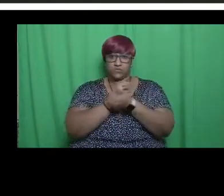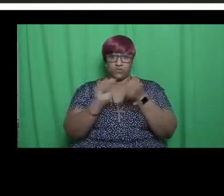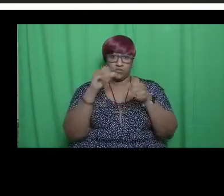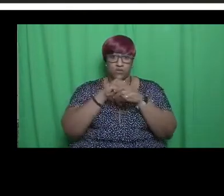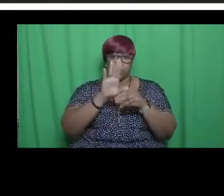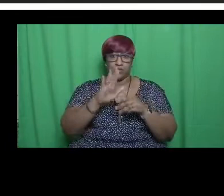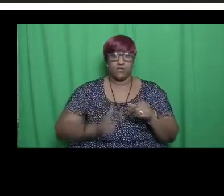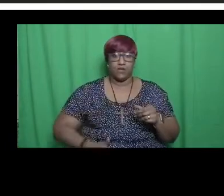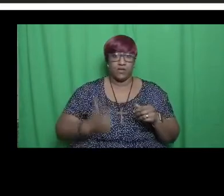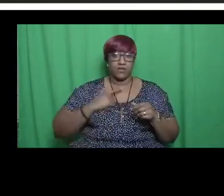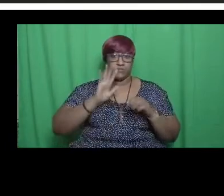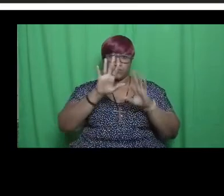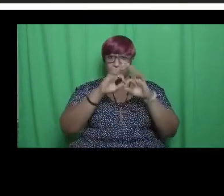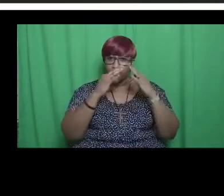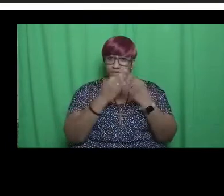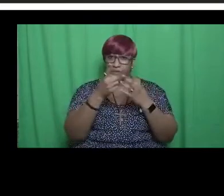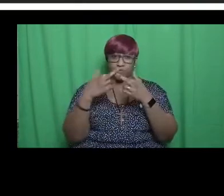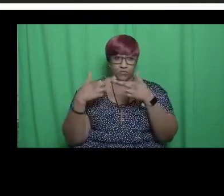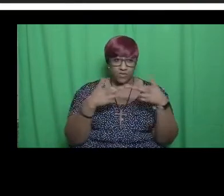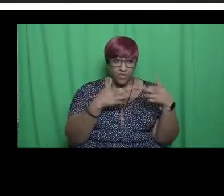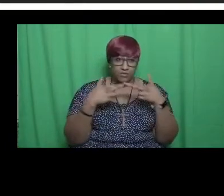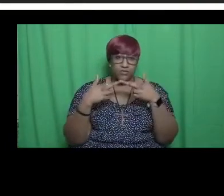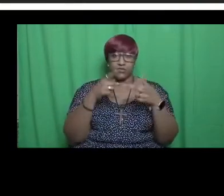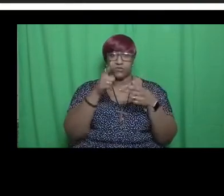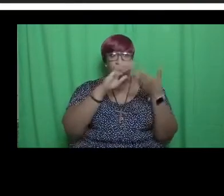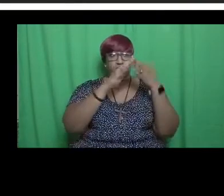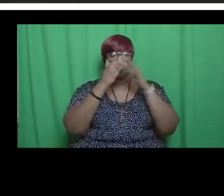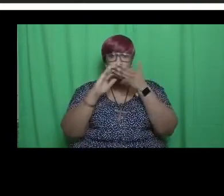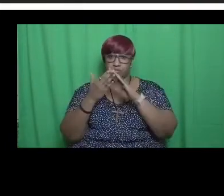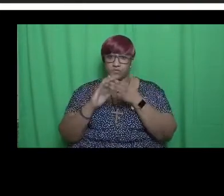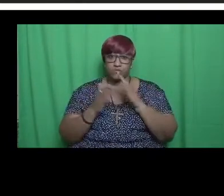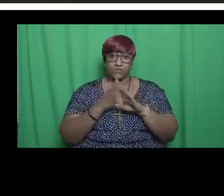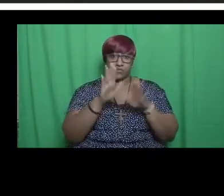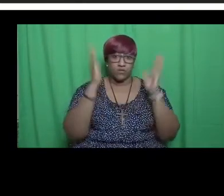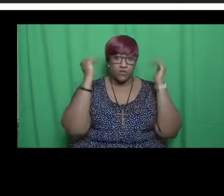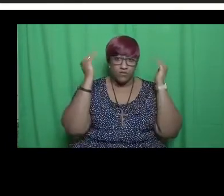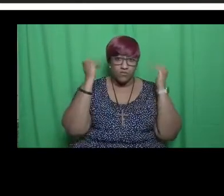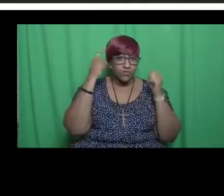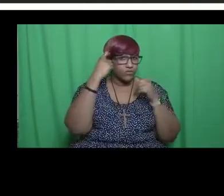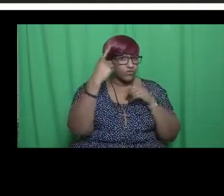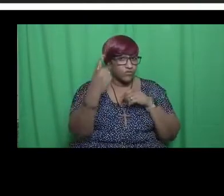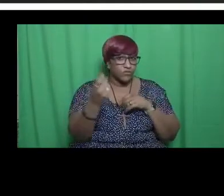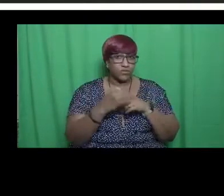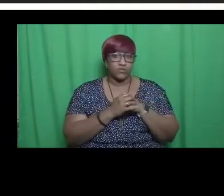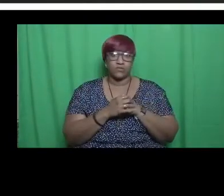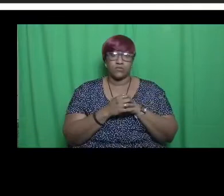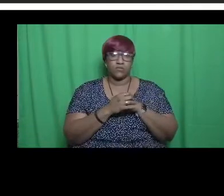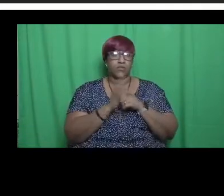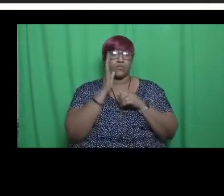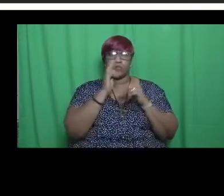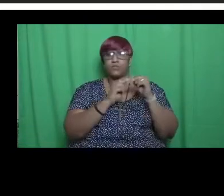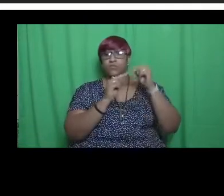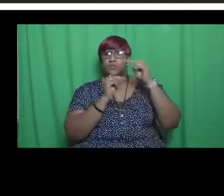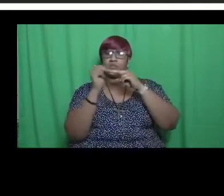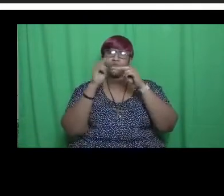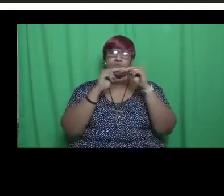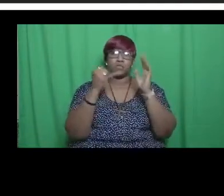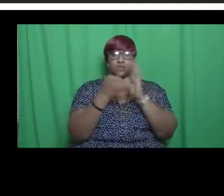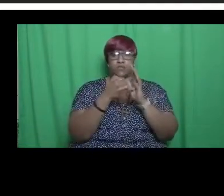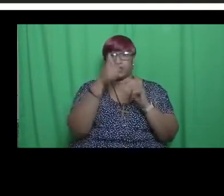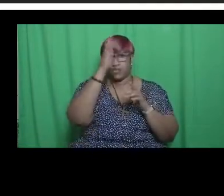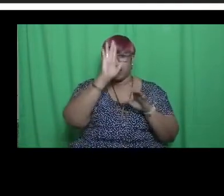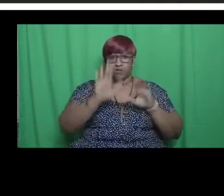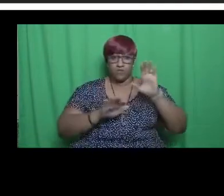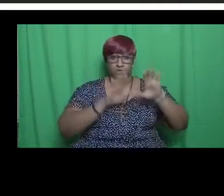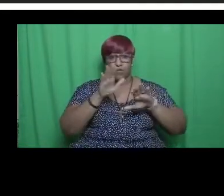life. Your family, your relationships, your community, your hopes, your dreams. I'm a rebuilding God. And he walked